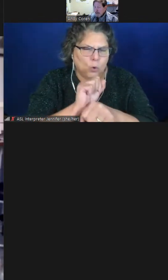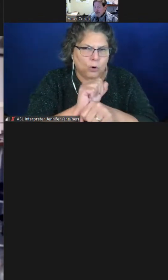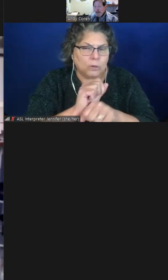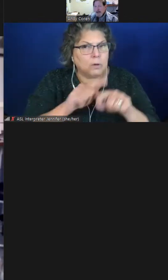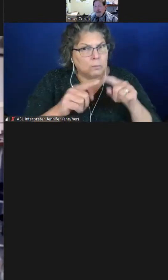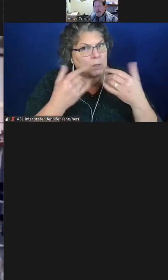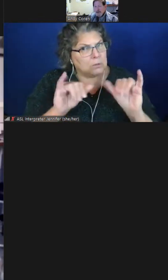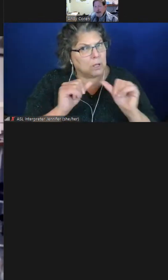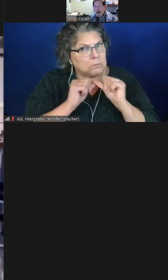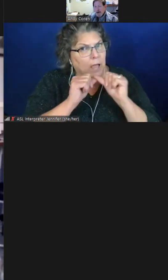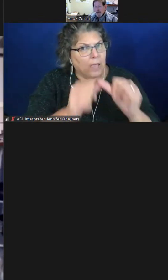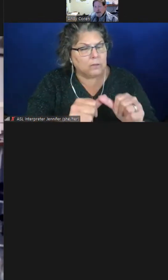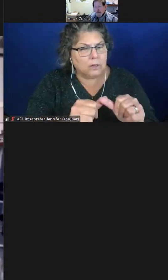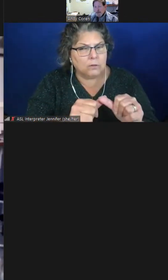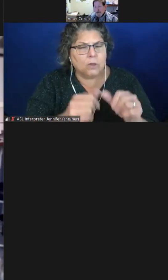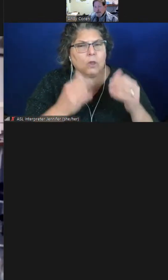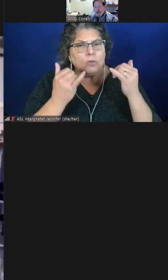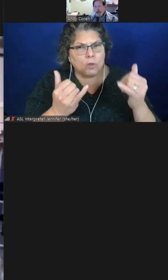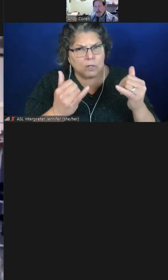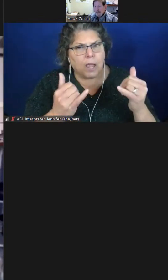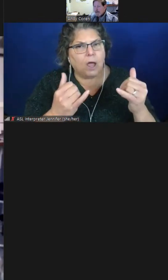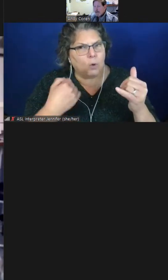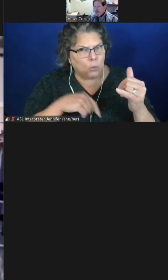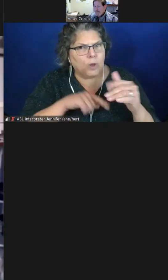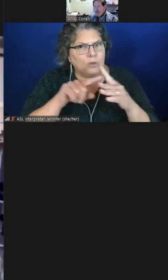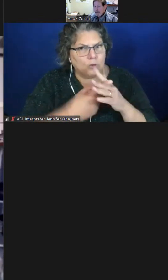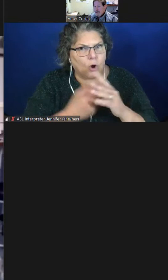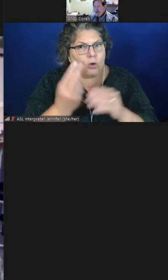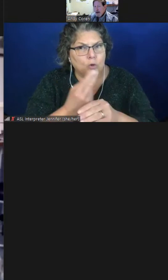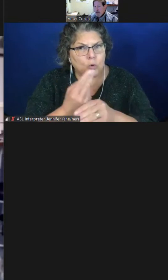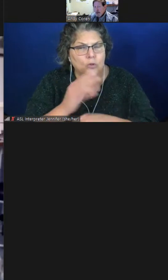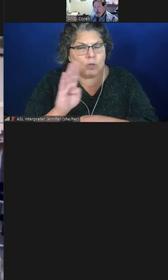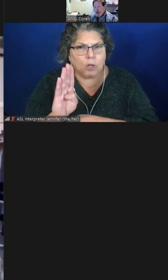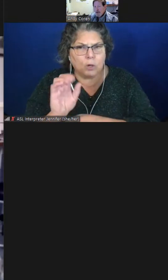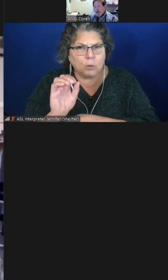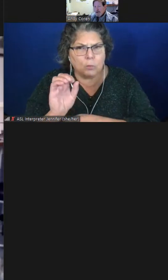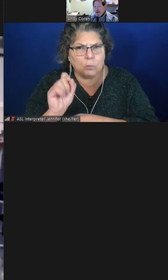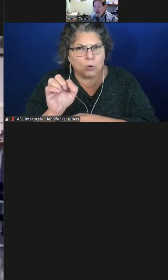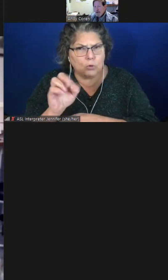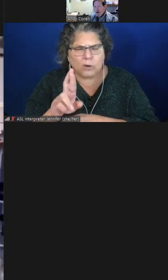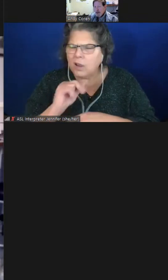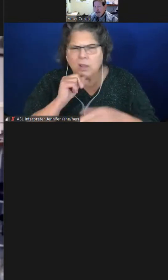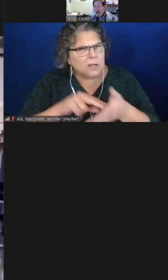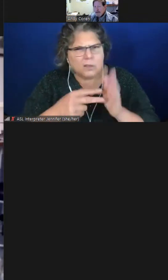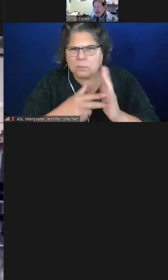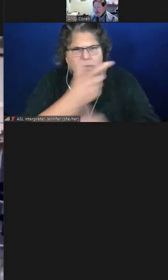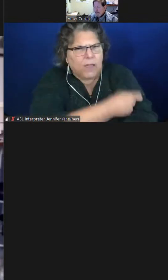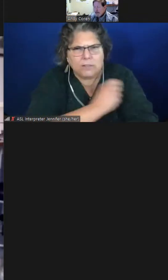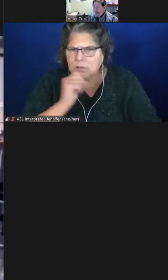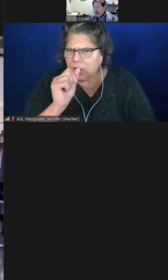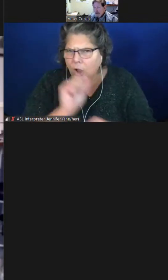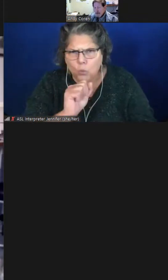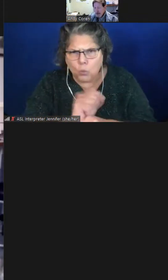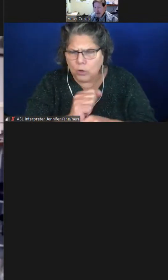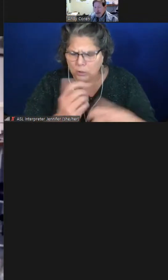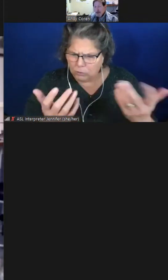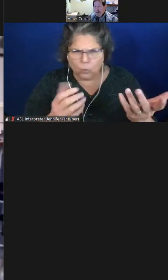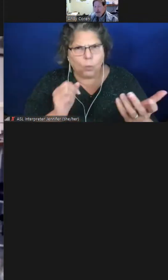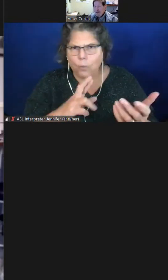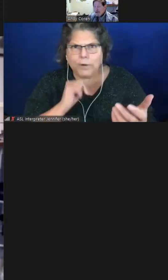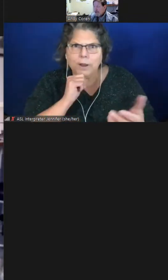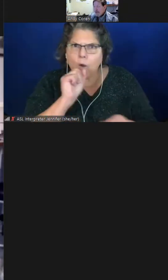still lasted. And so now we're into boosters. That does not mean that they're not working or that they're not working as they intended to